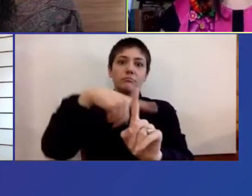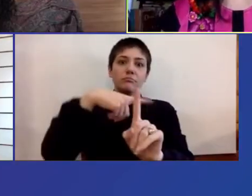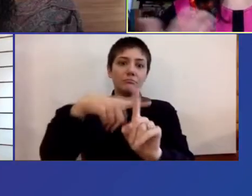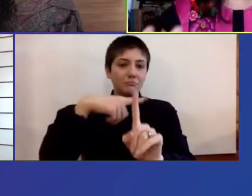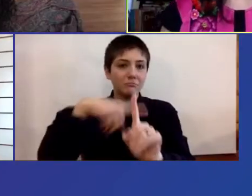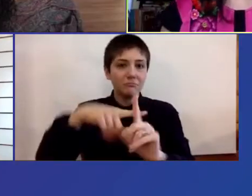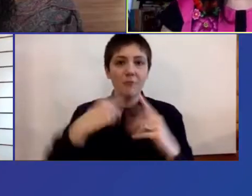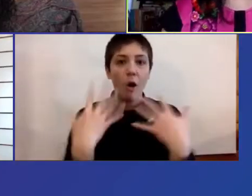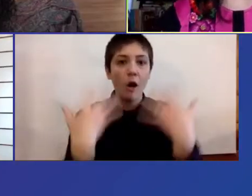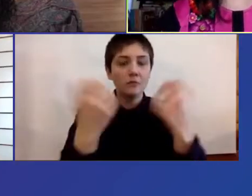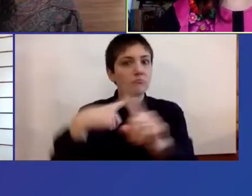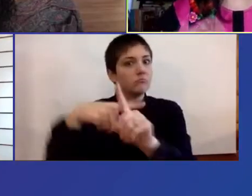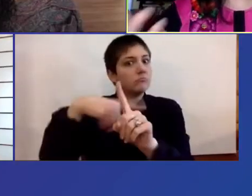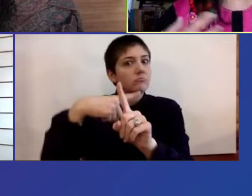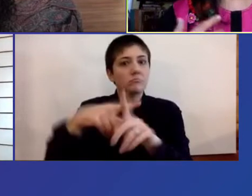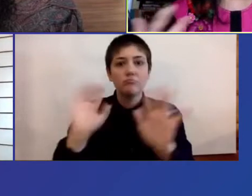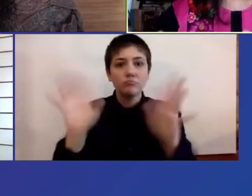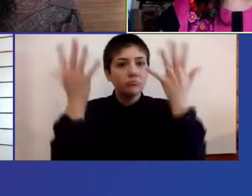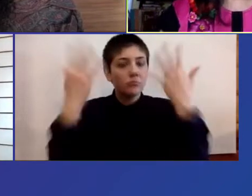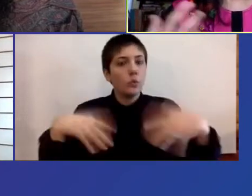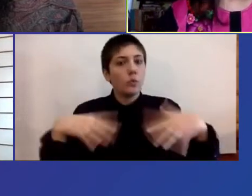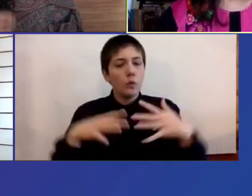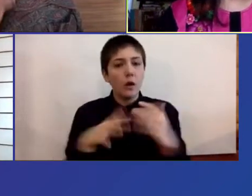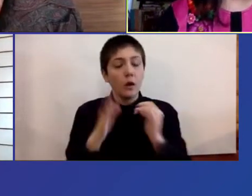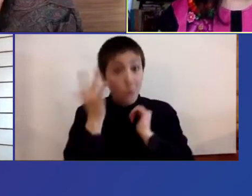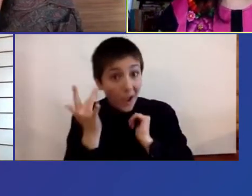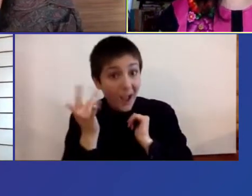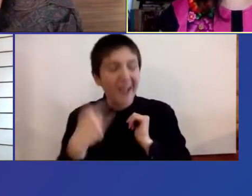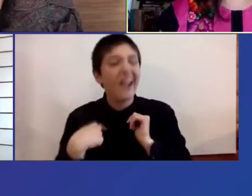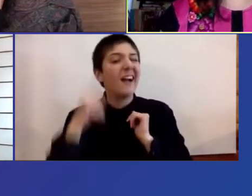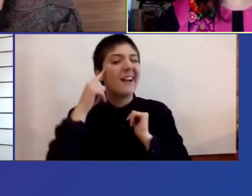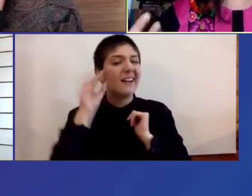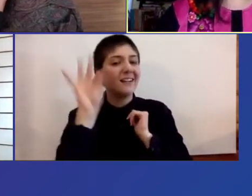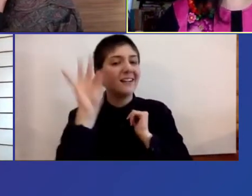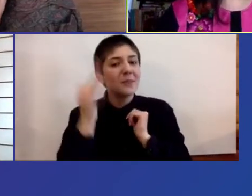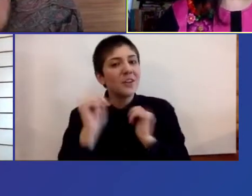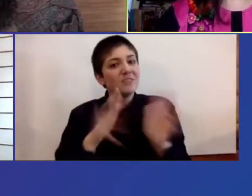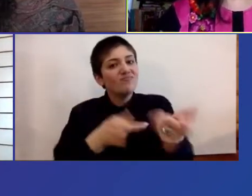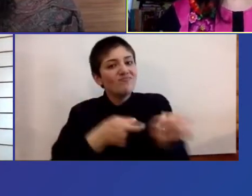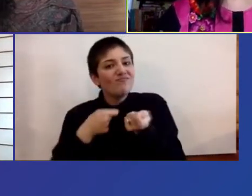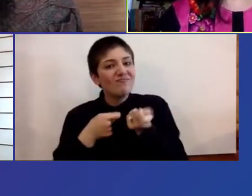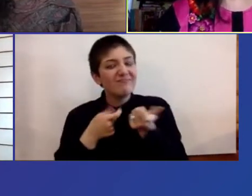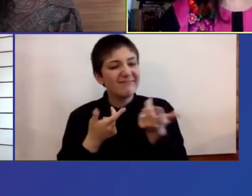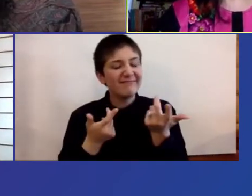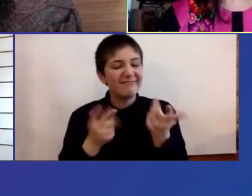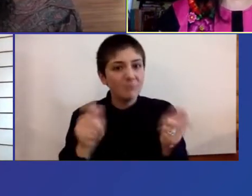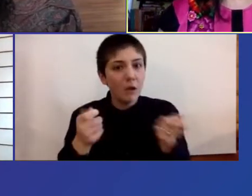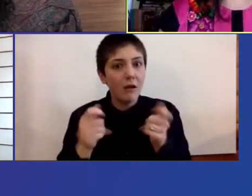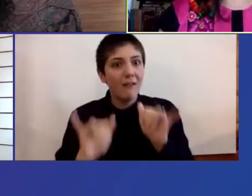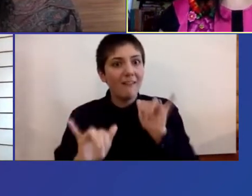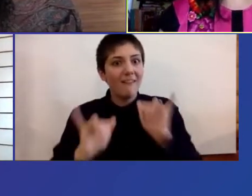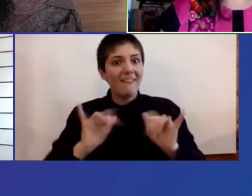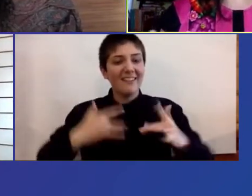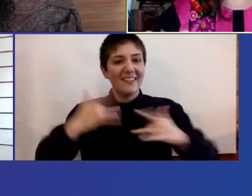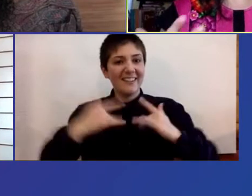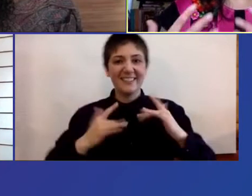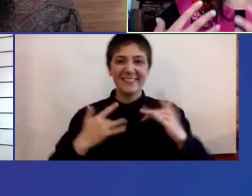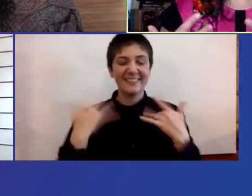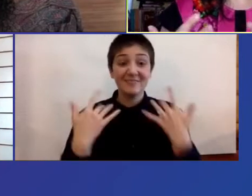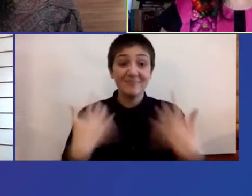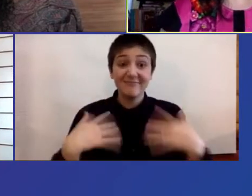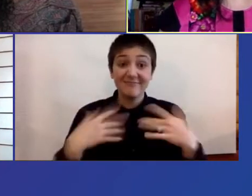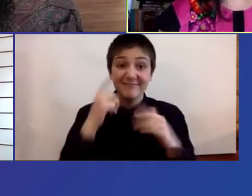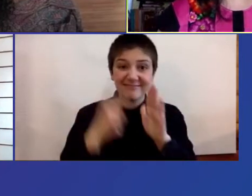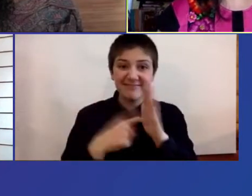and because of that, because it has an interactive element, and people get excited about it. So in the case of what